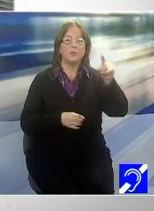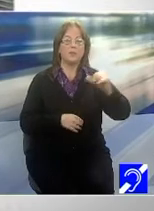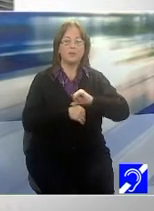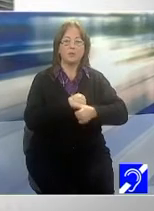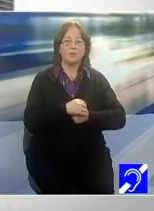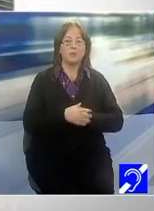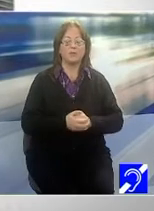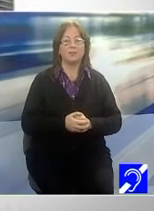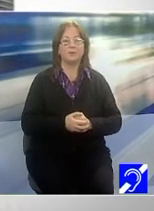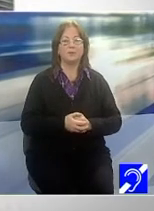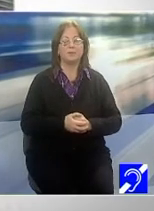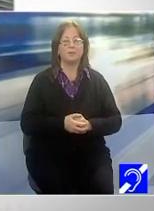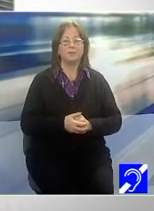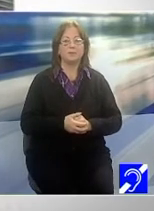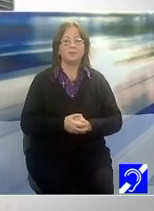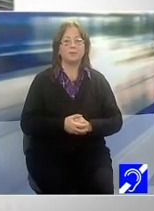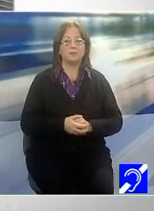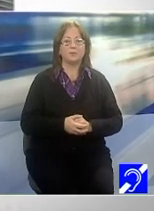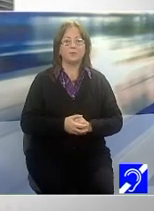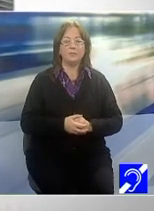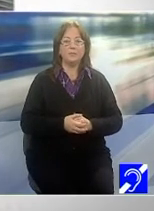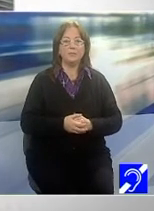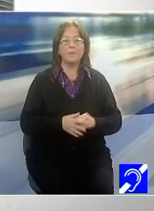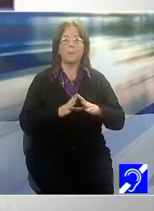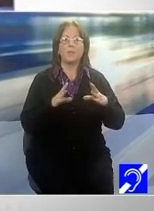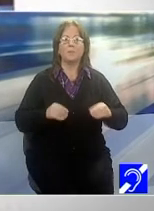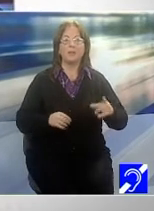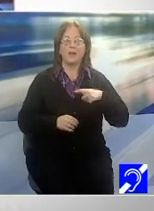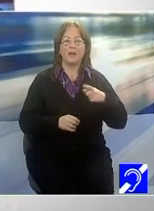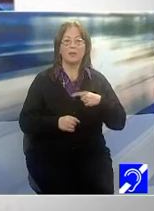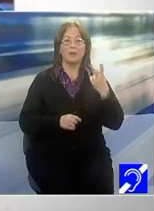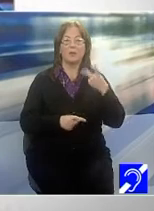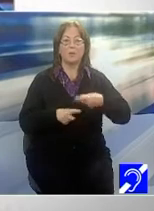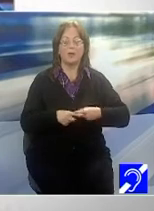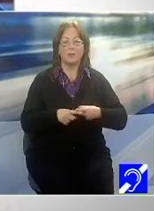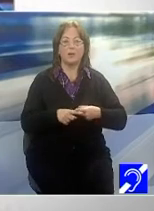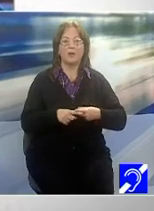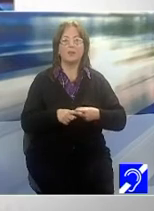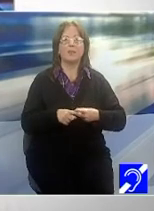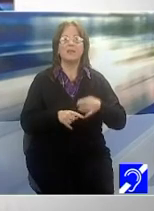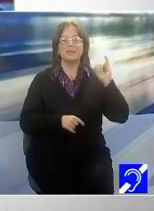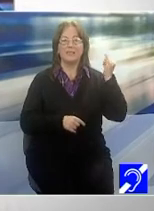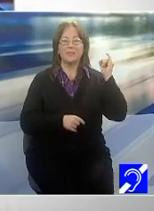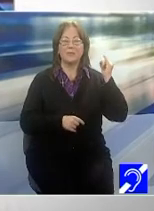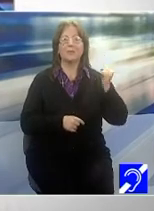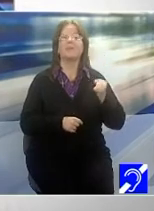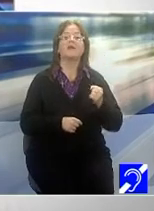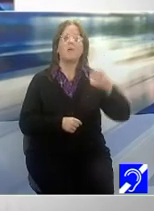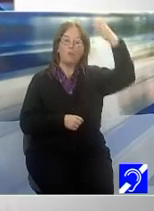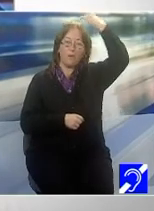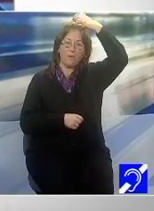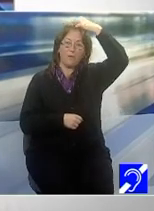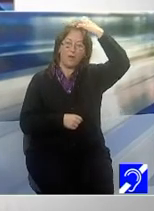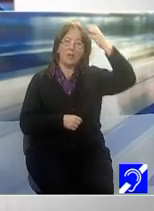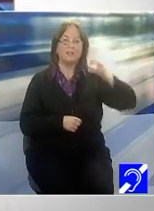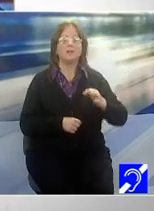domnul Hawkins. România are pentru a doua oară în istorie un guvern tehnocrat. Cum